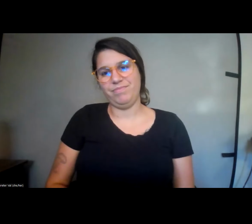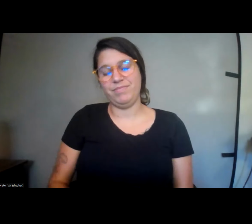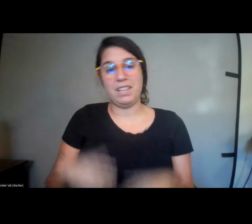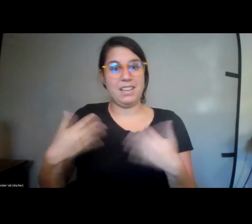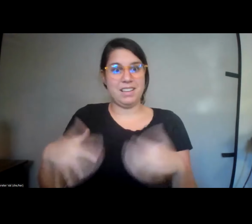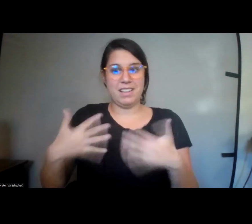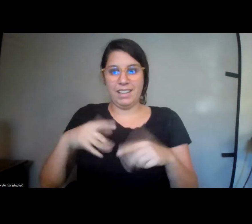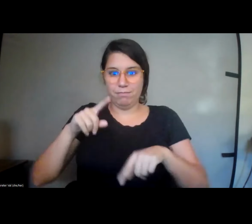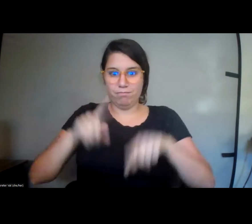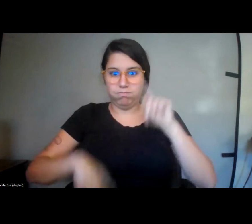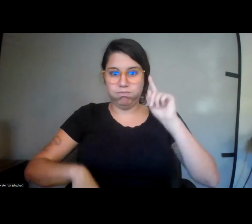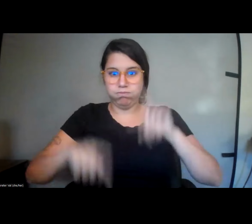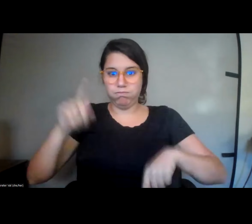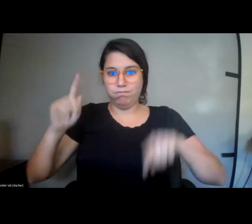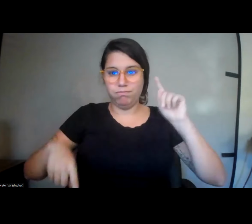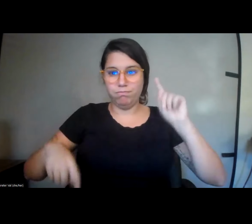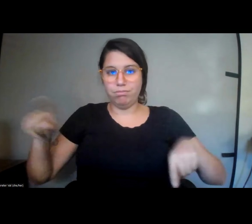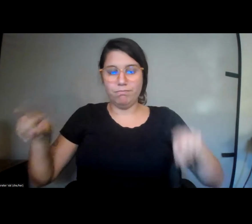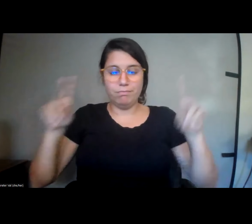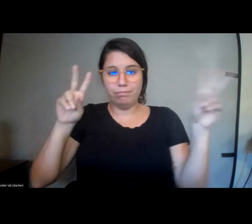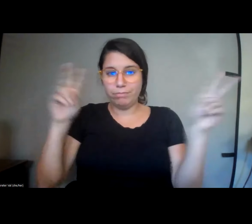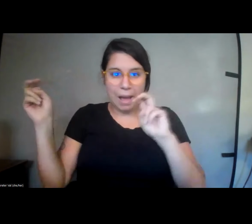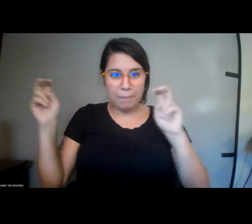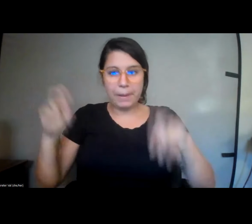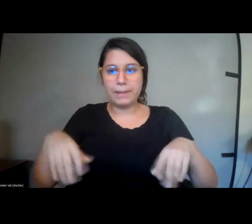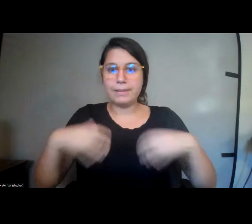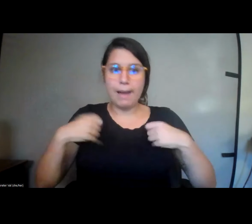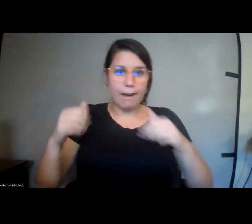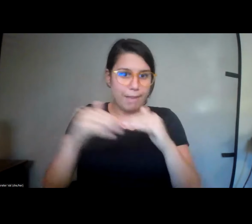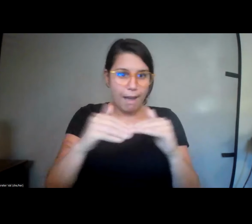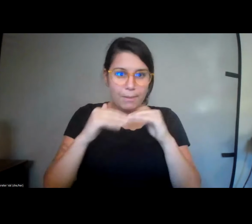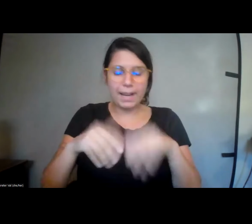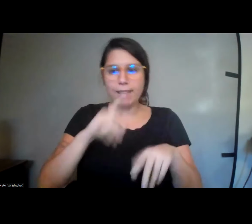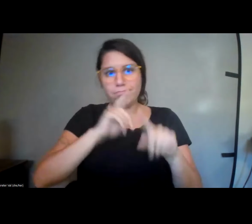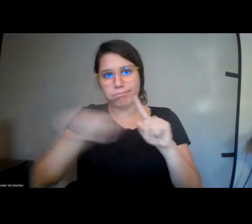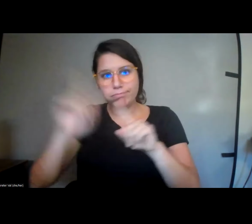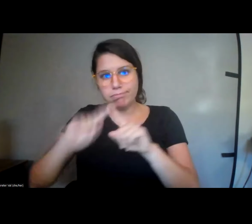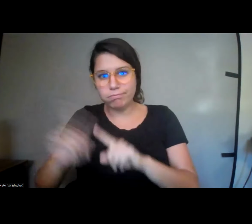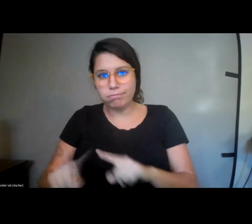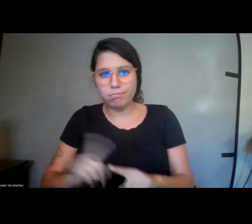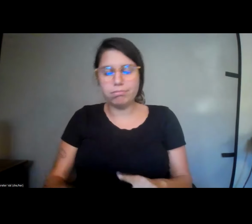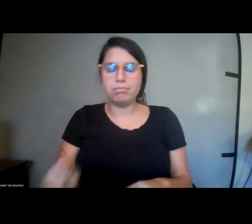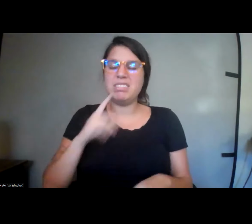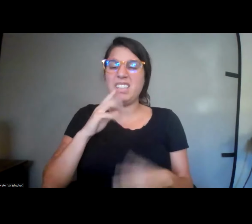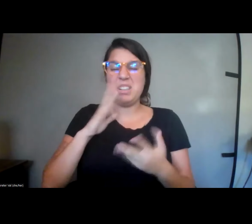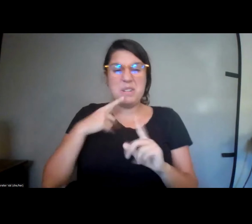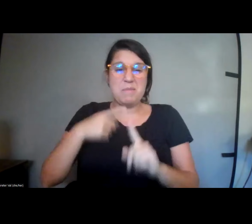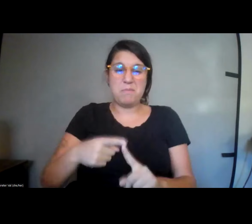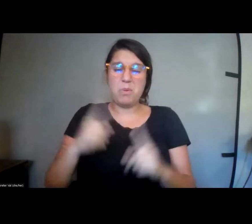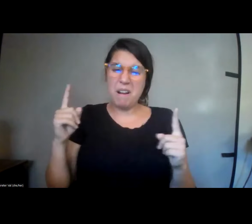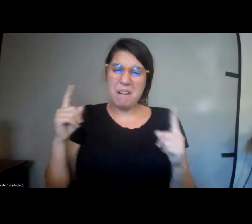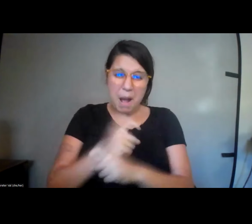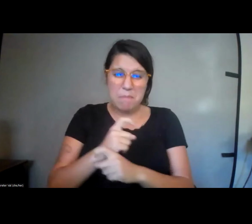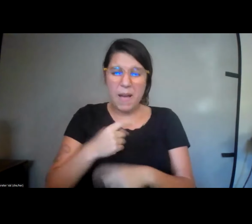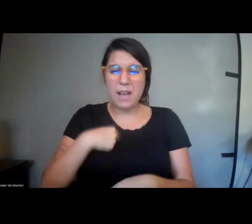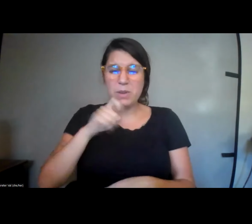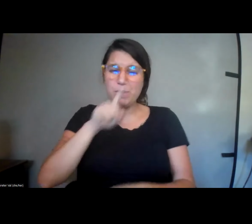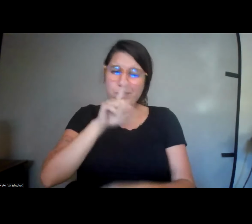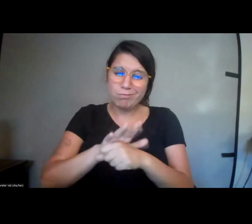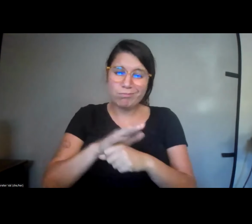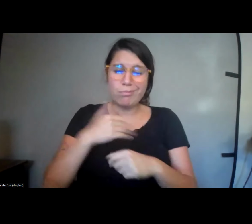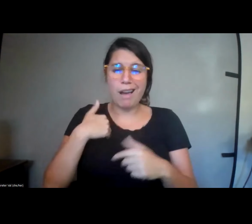variety of experts today on very different facets of health equity, and this only serves to highlight the complexity of ensuring access and equity for people